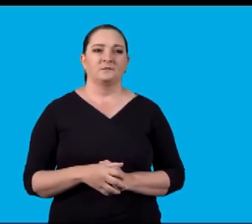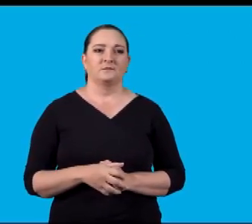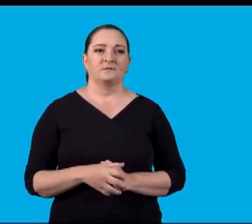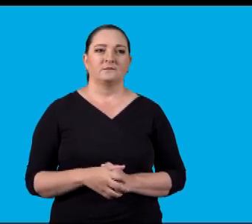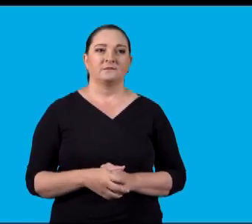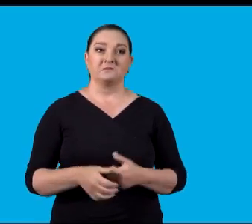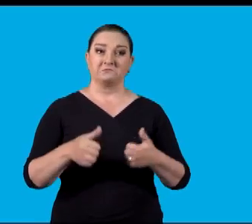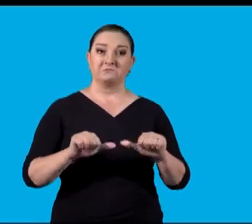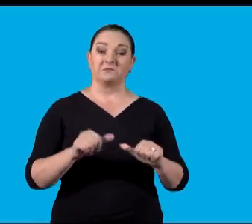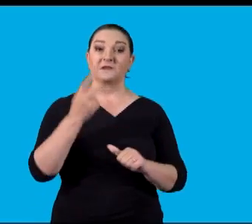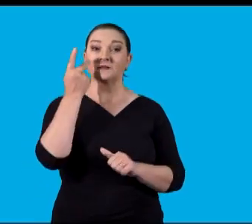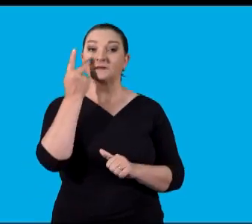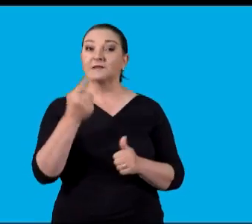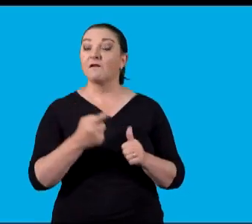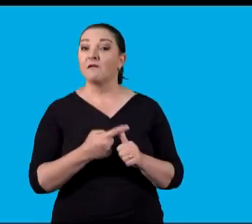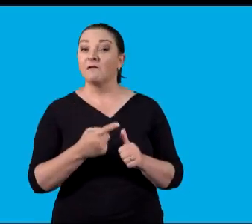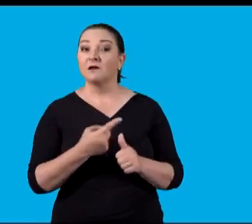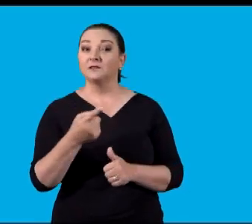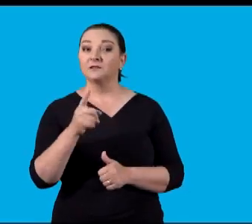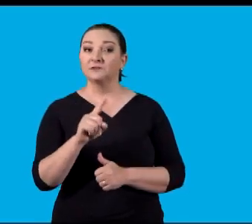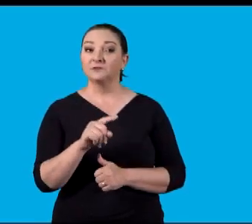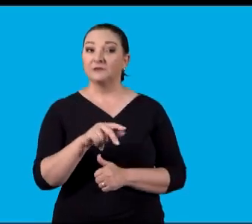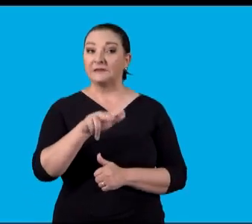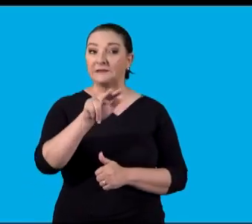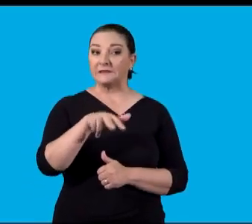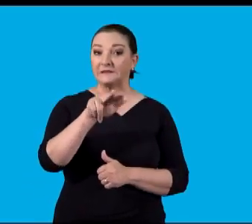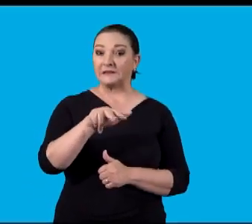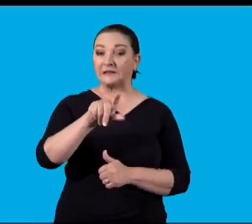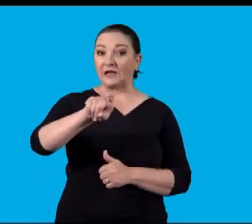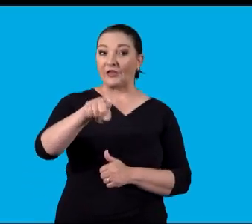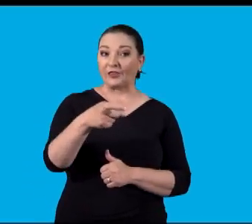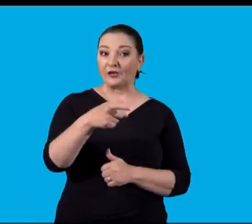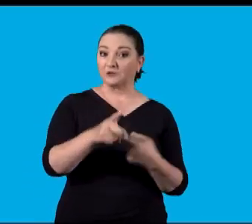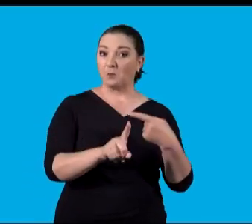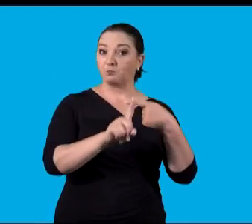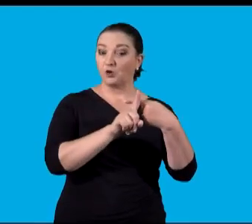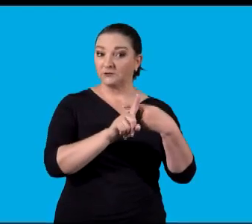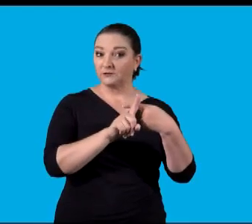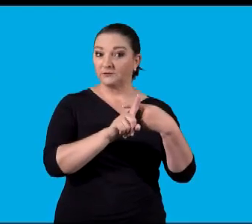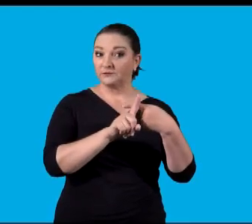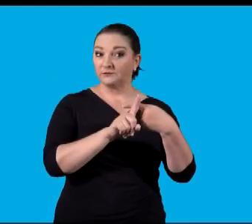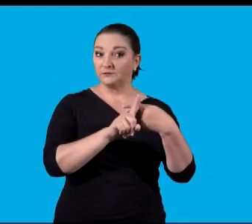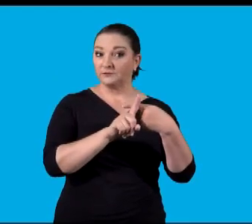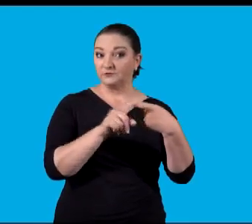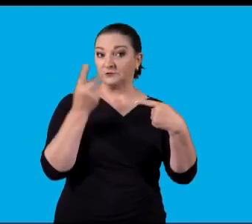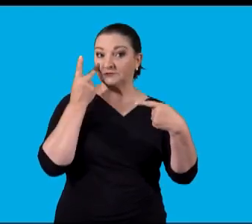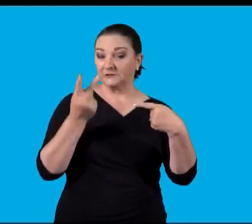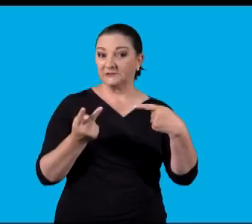and then you can see that my answer here, the 18,000, it's a positive 18,000,